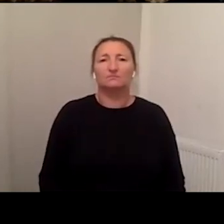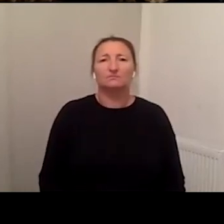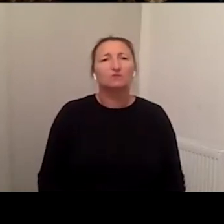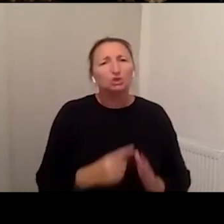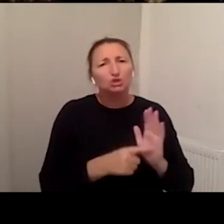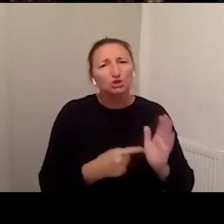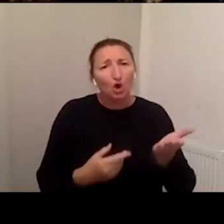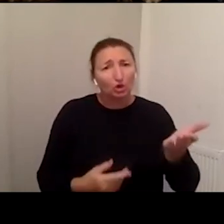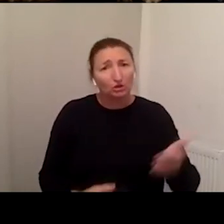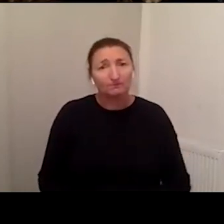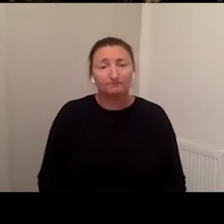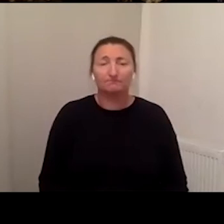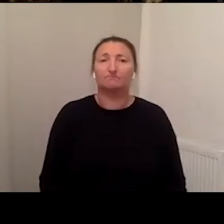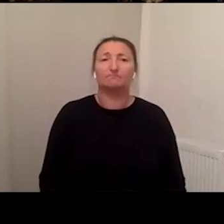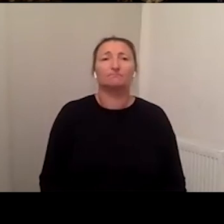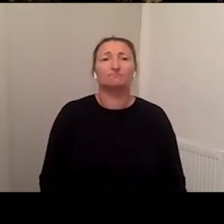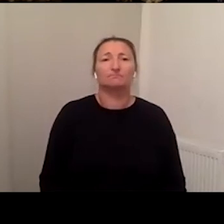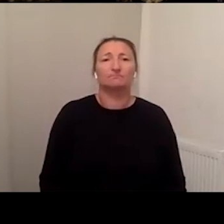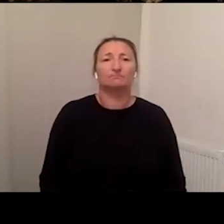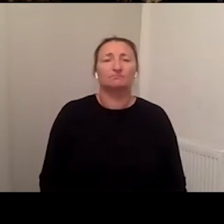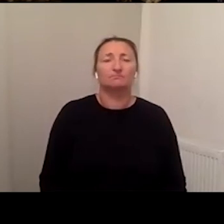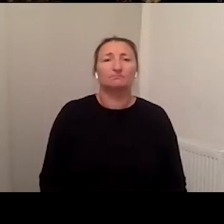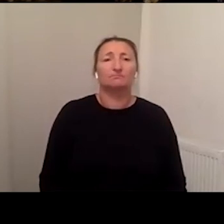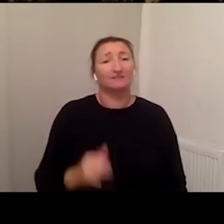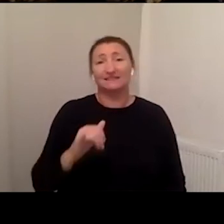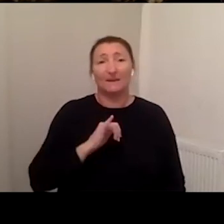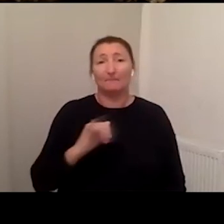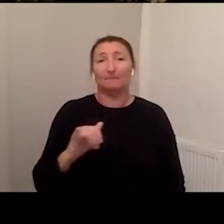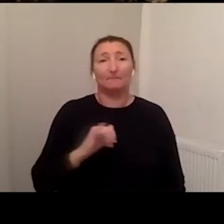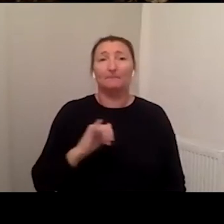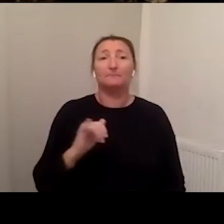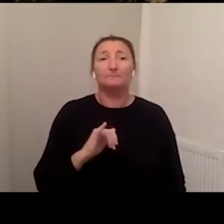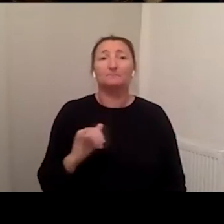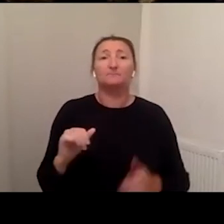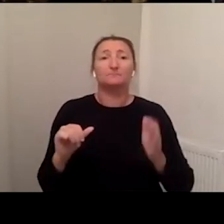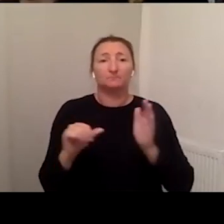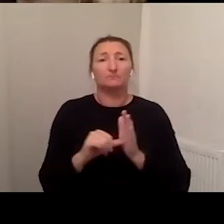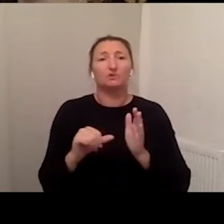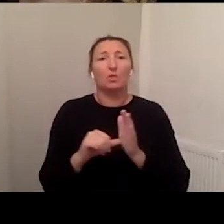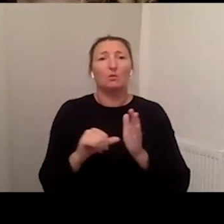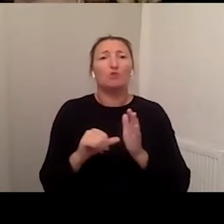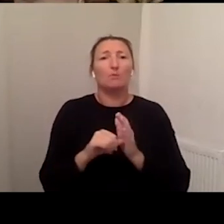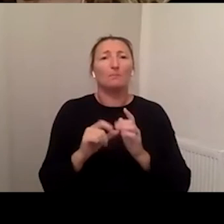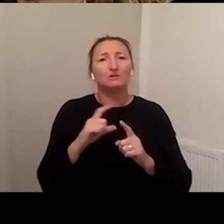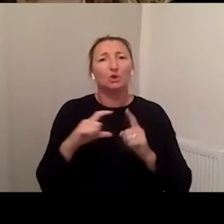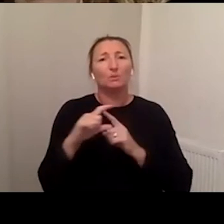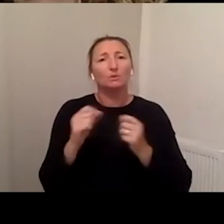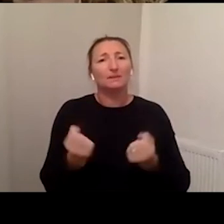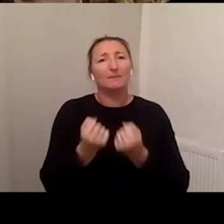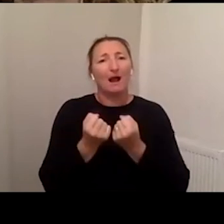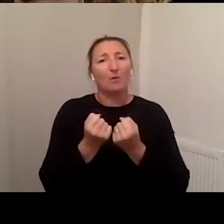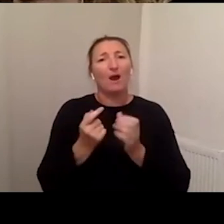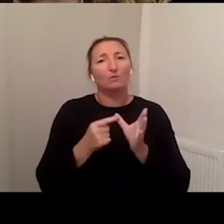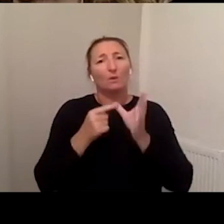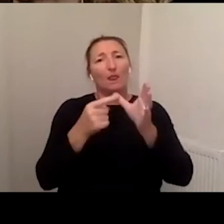you going to say? Yeah, we're the same as the problem with here is that we, like in community power, obviously we had to apply for license to